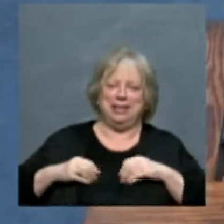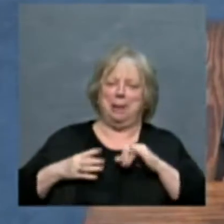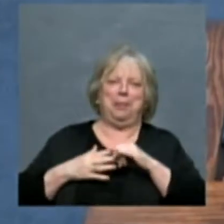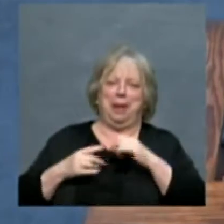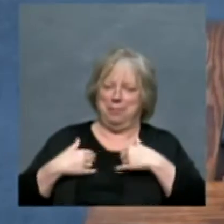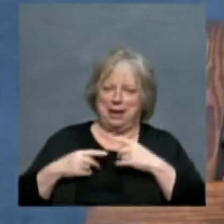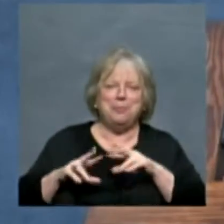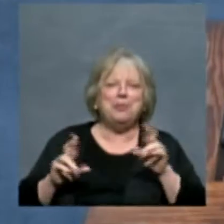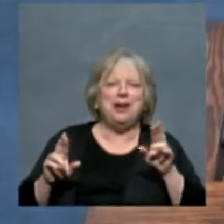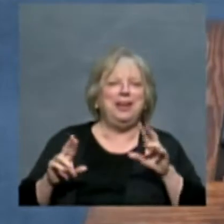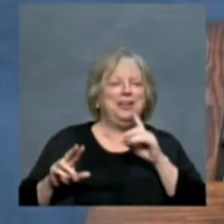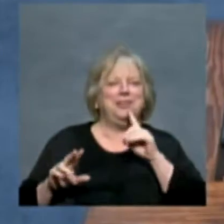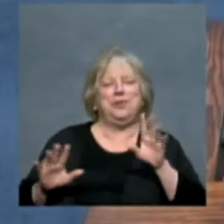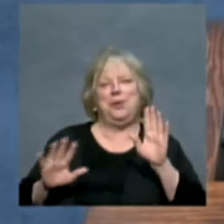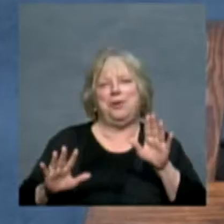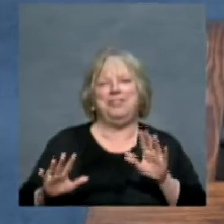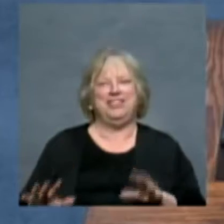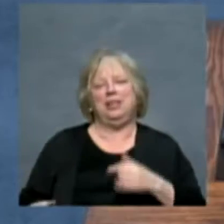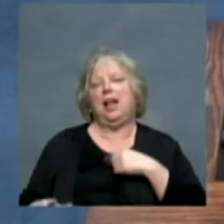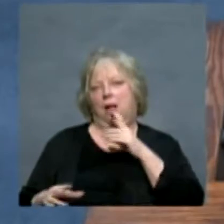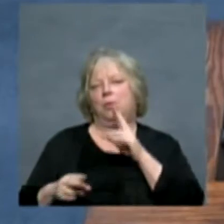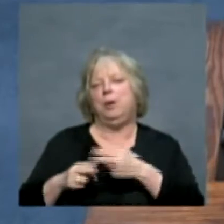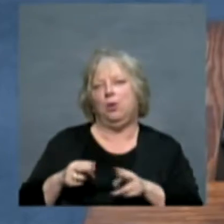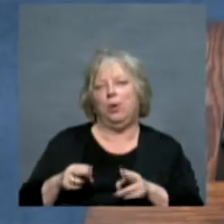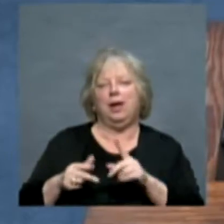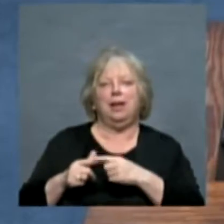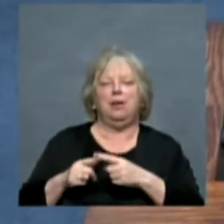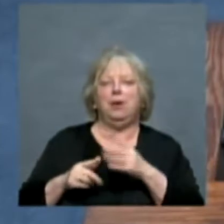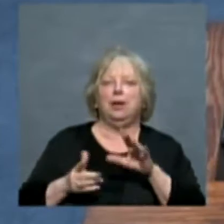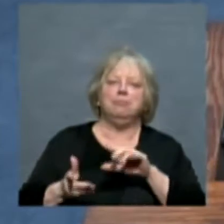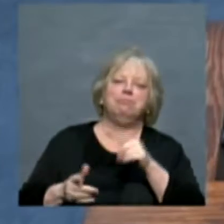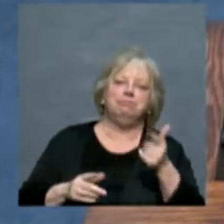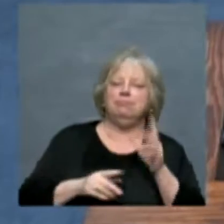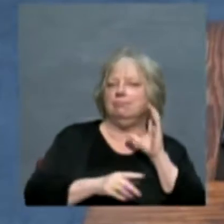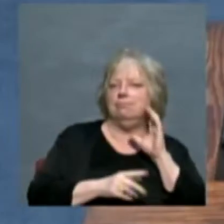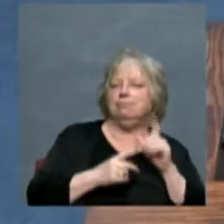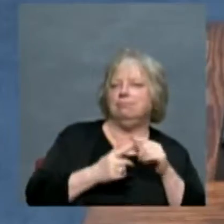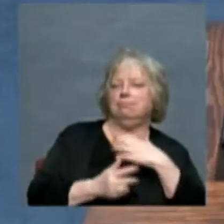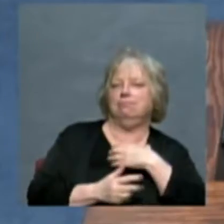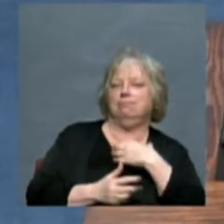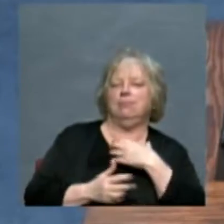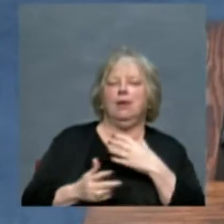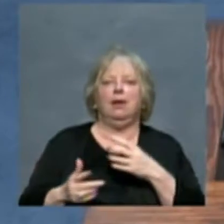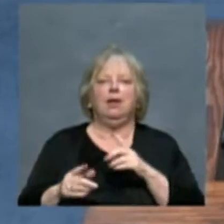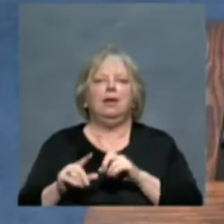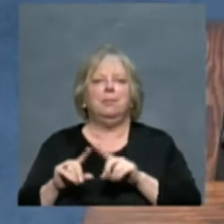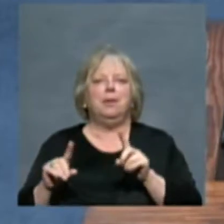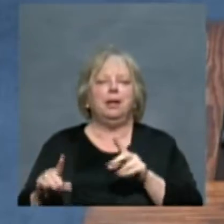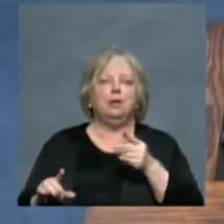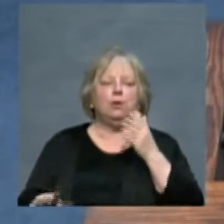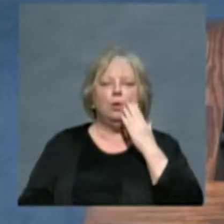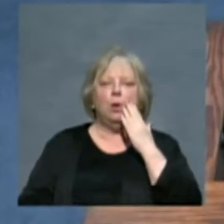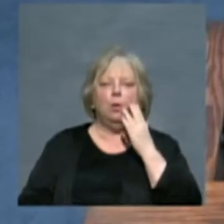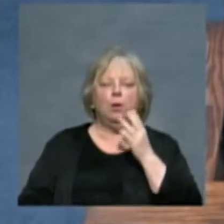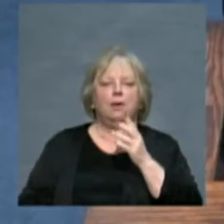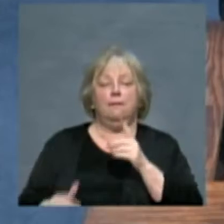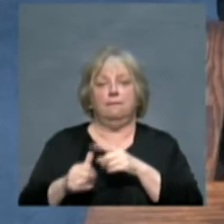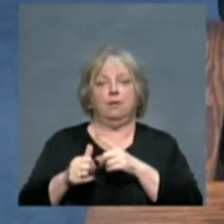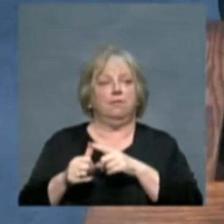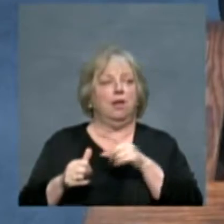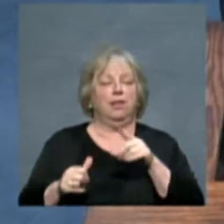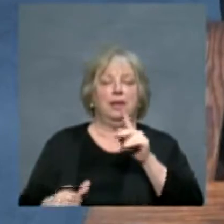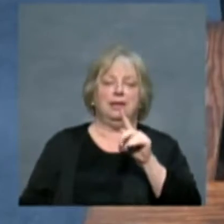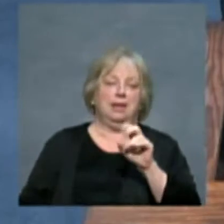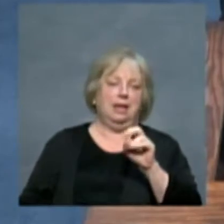spectacular. I'll be real quick, and then we can listen to our neighbors. But first of all, this is